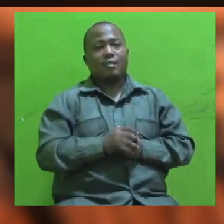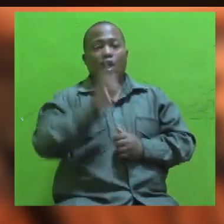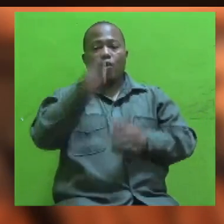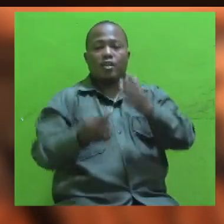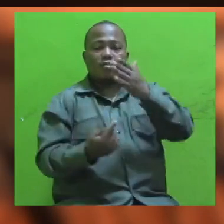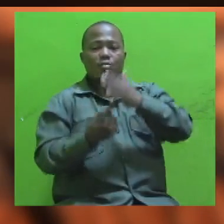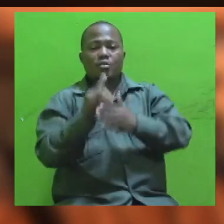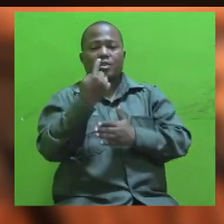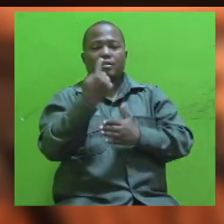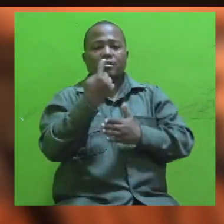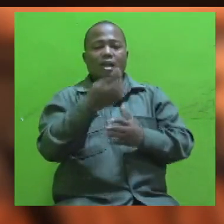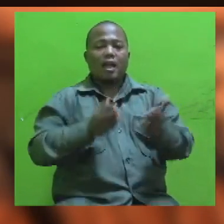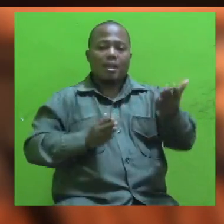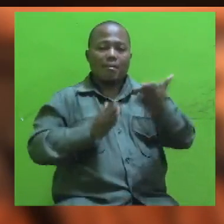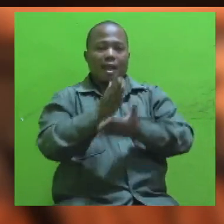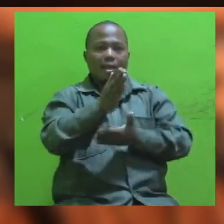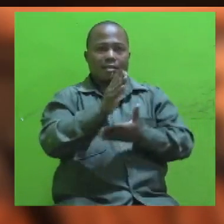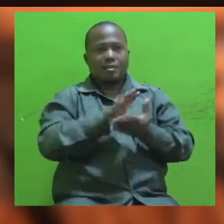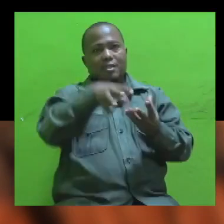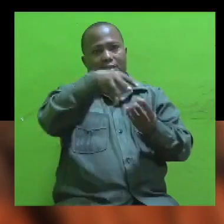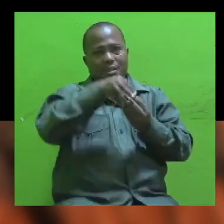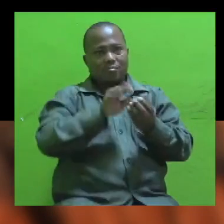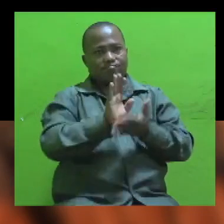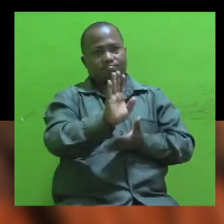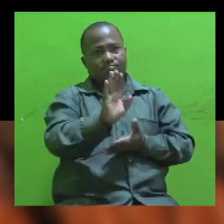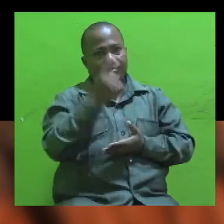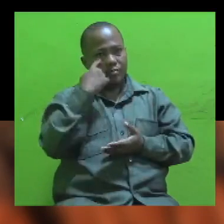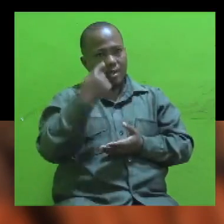approve also those planning like this.